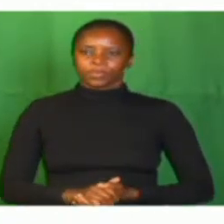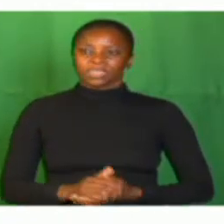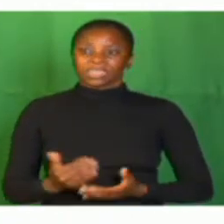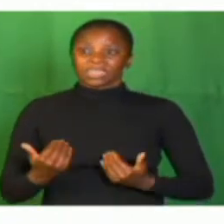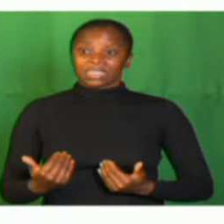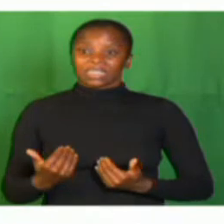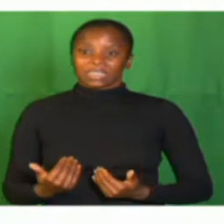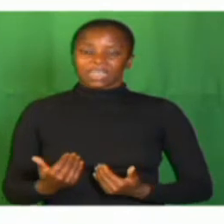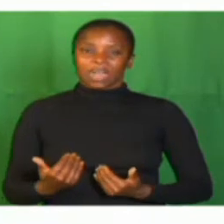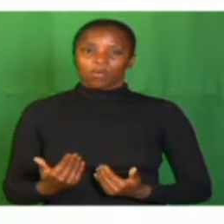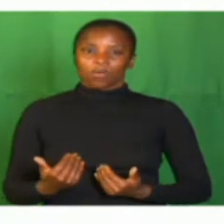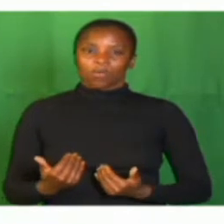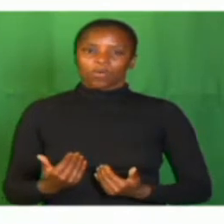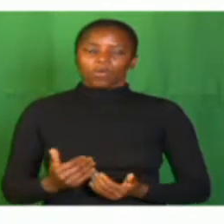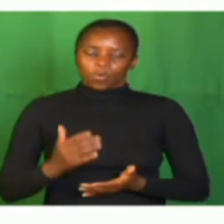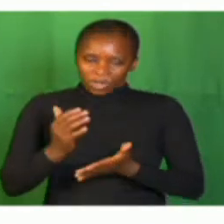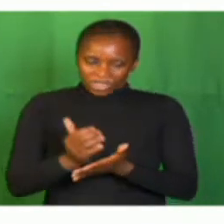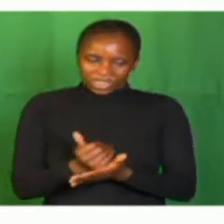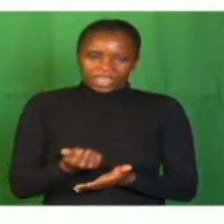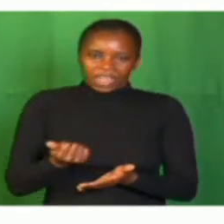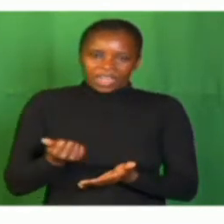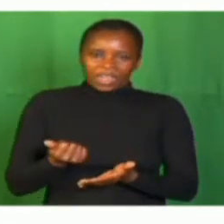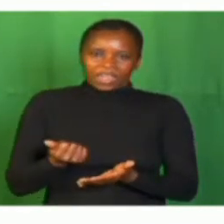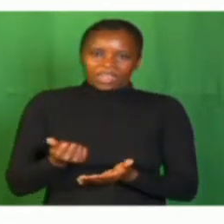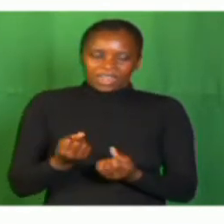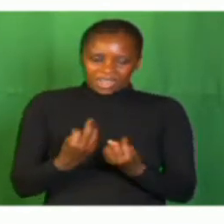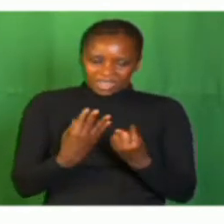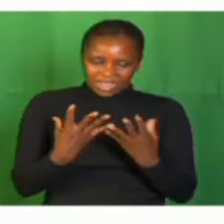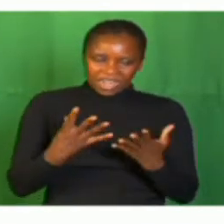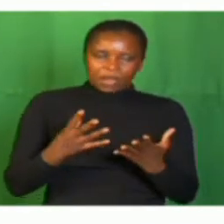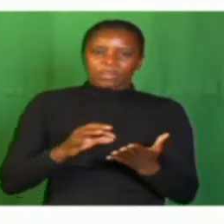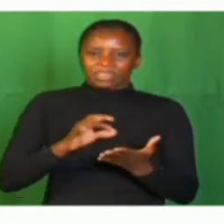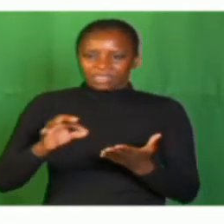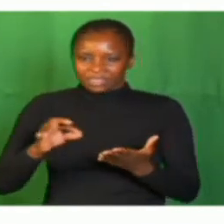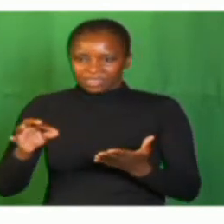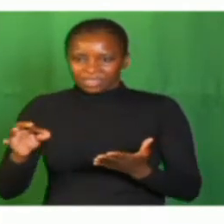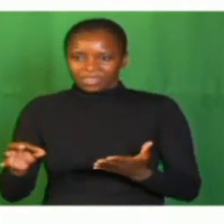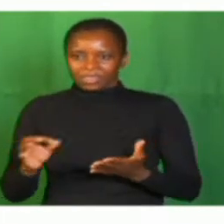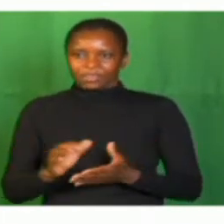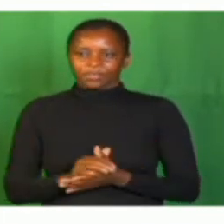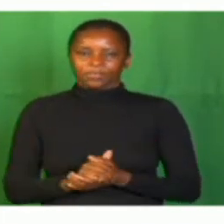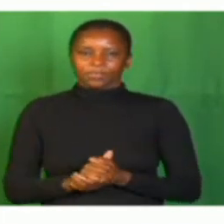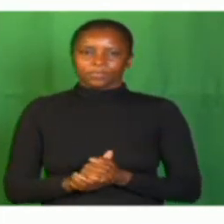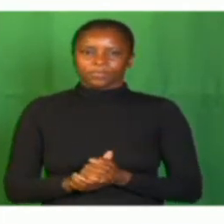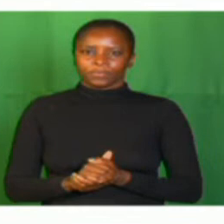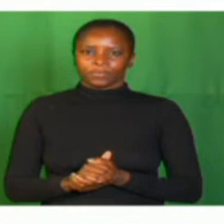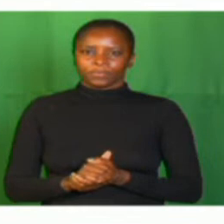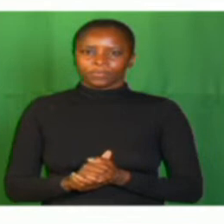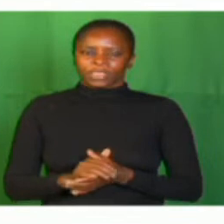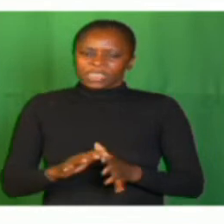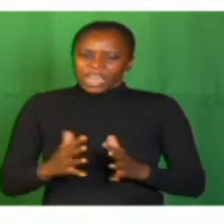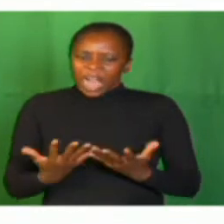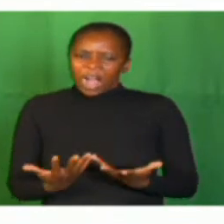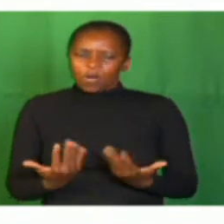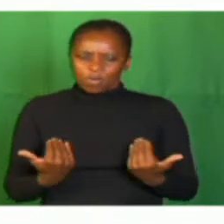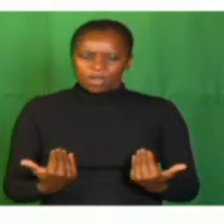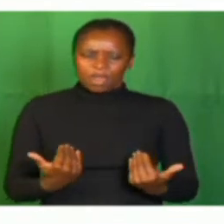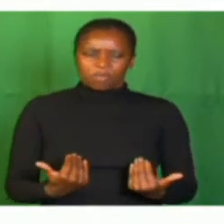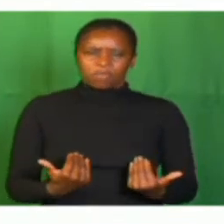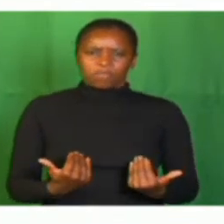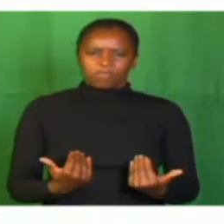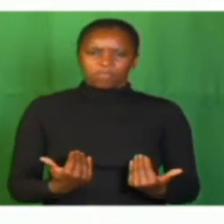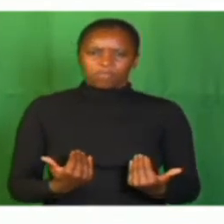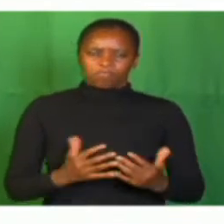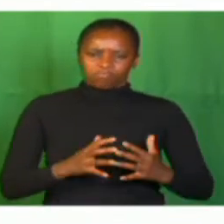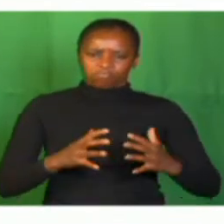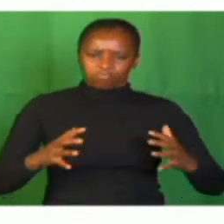going to distribute this number sentence. This number sentence is going to be distributed. How then? Let us